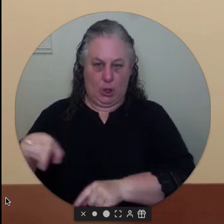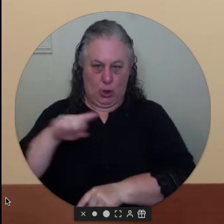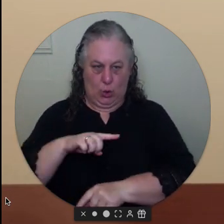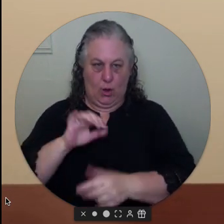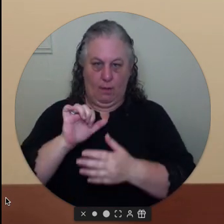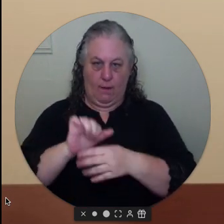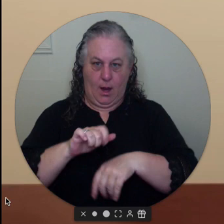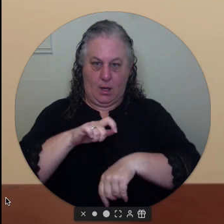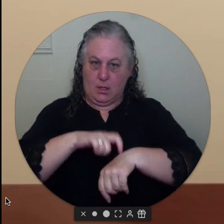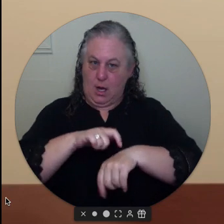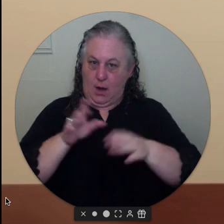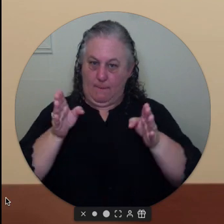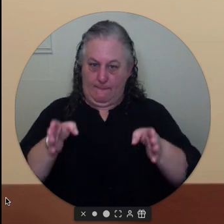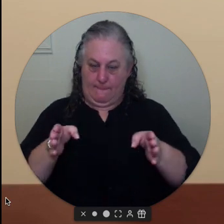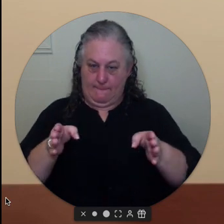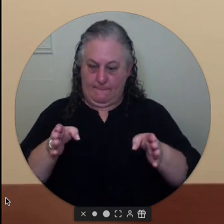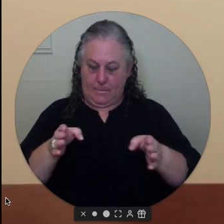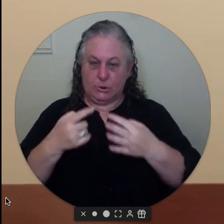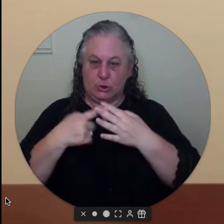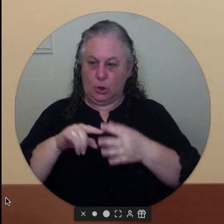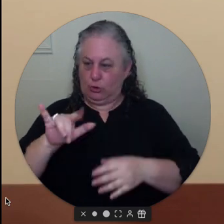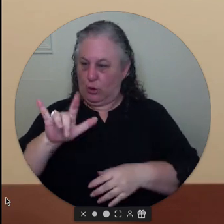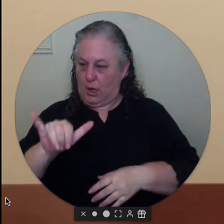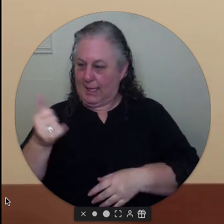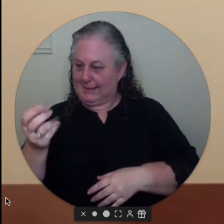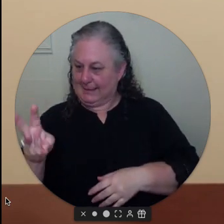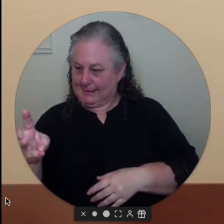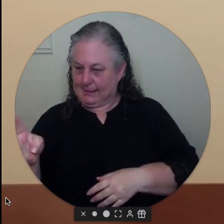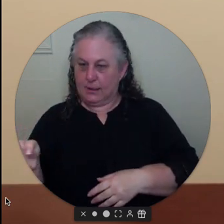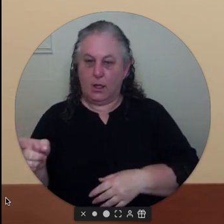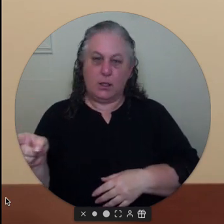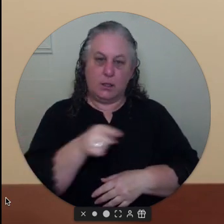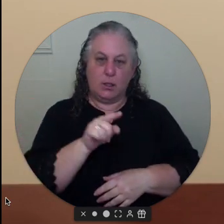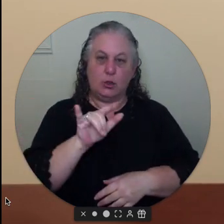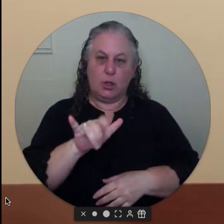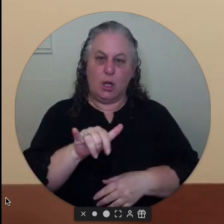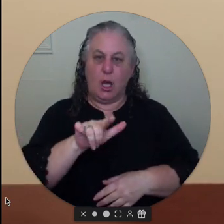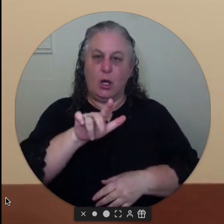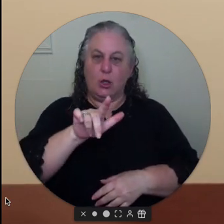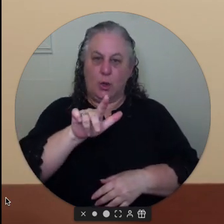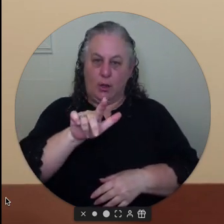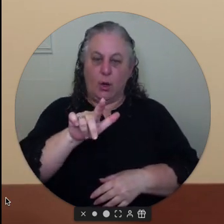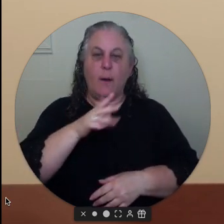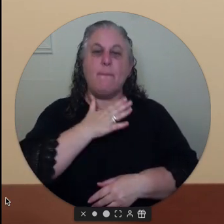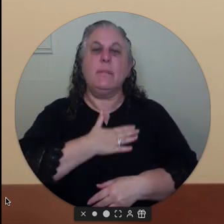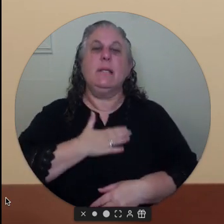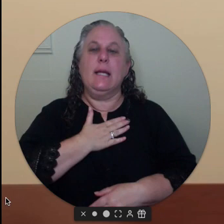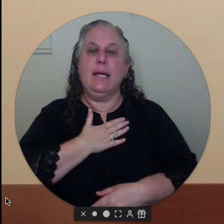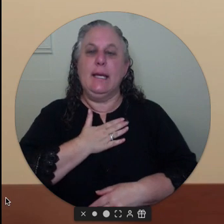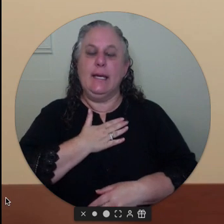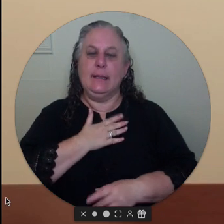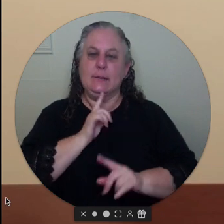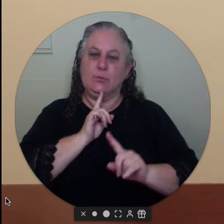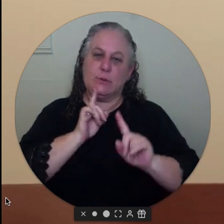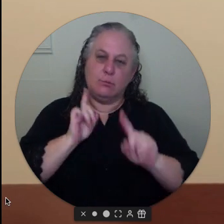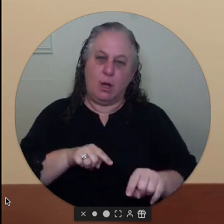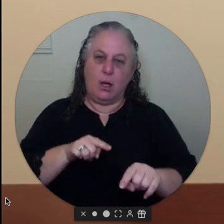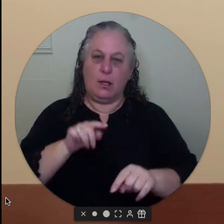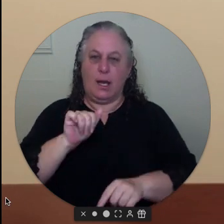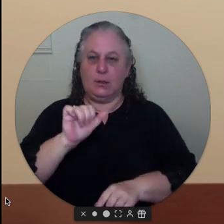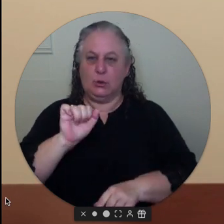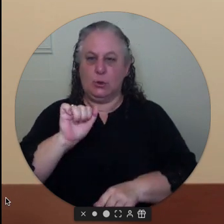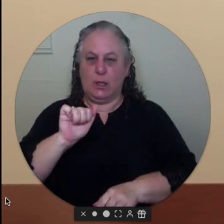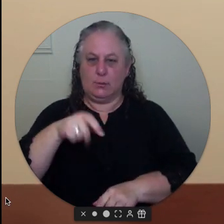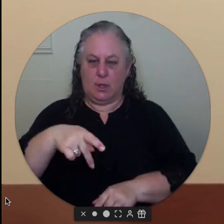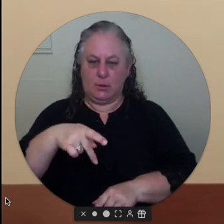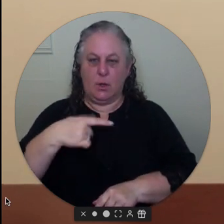window closes. It opens on July 16th. It closes July 23rd. Please, please give us your response as soon as possible because we